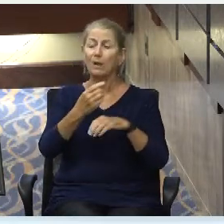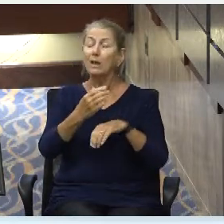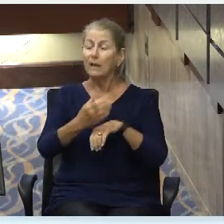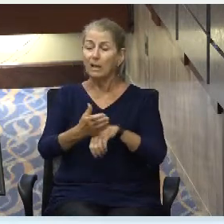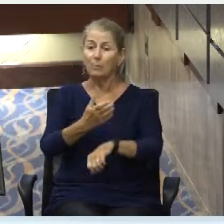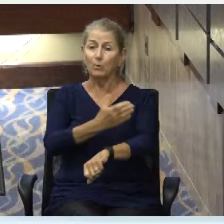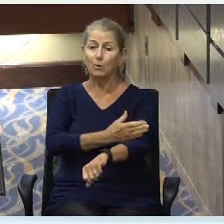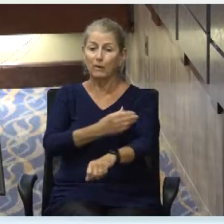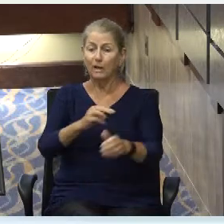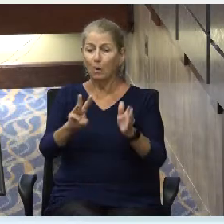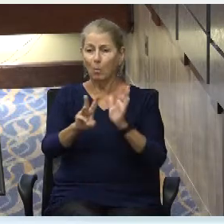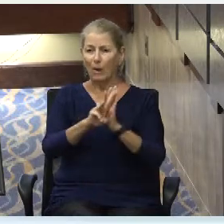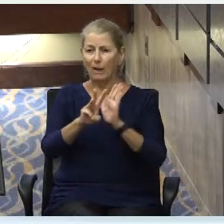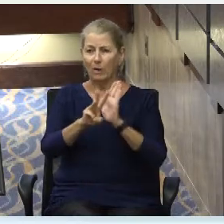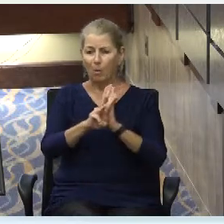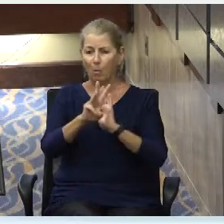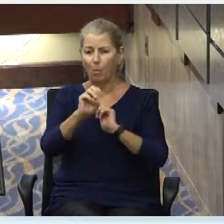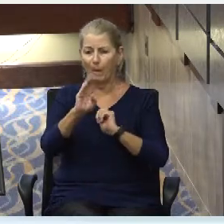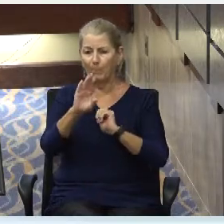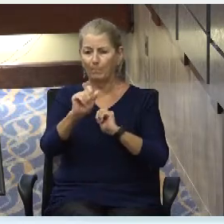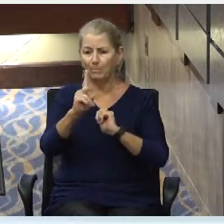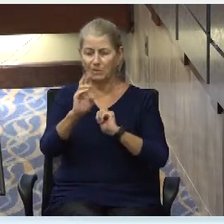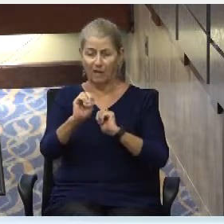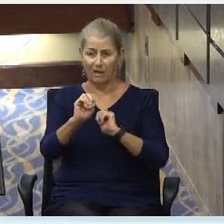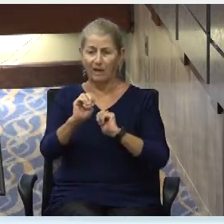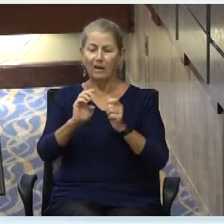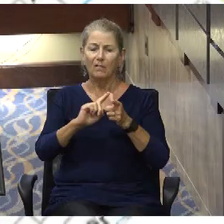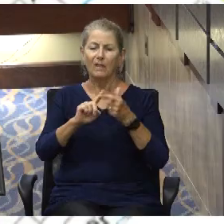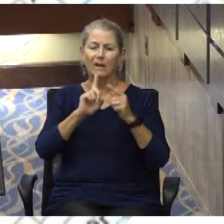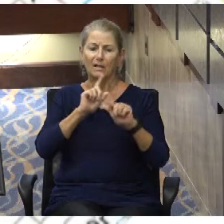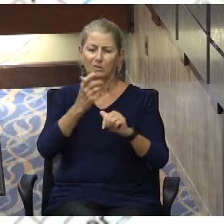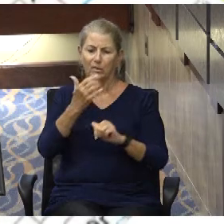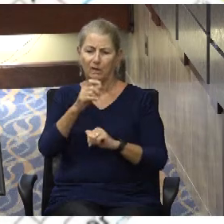and we'll answer any comments and questions that you may have.